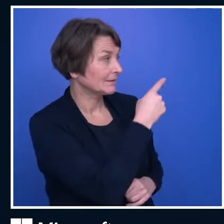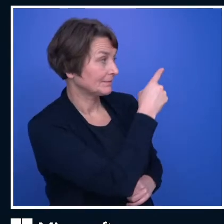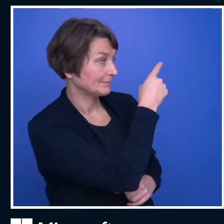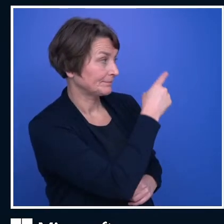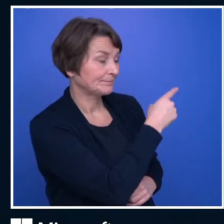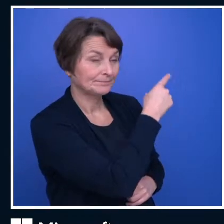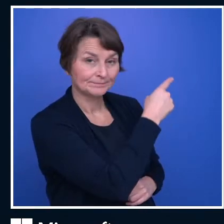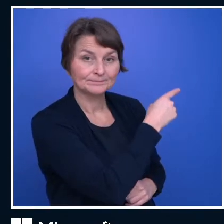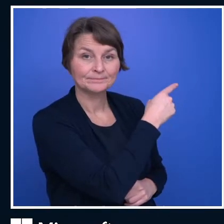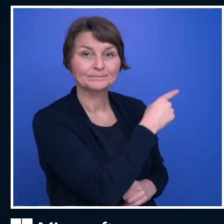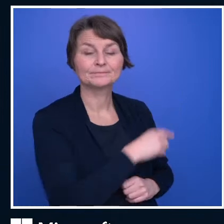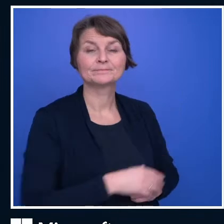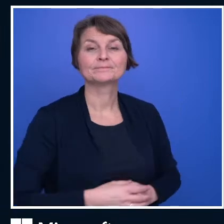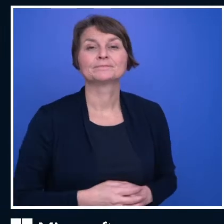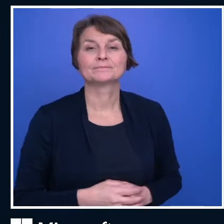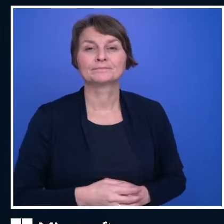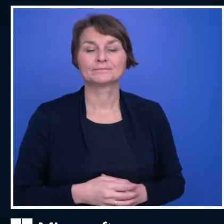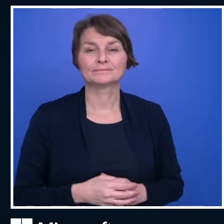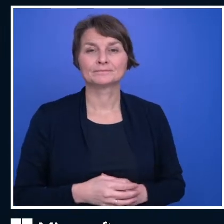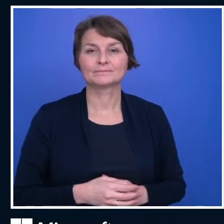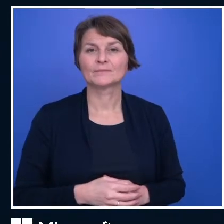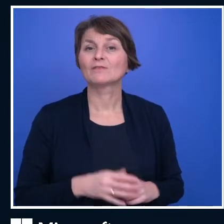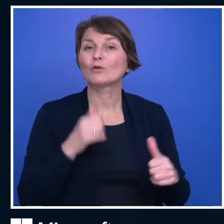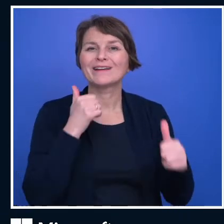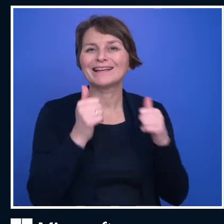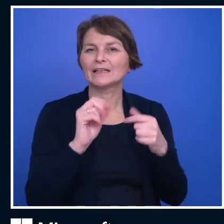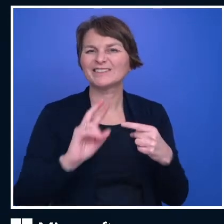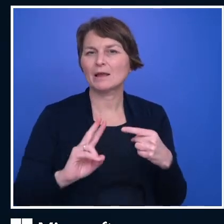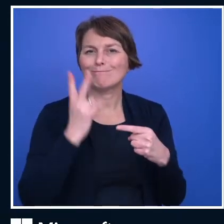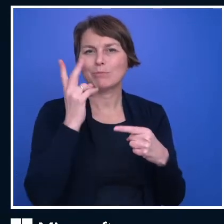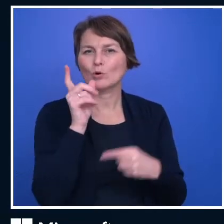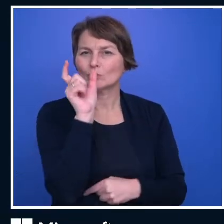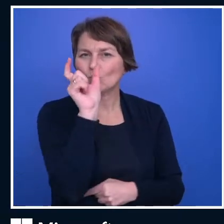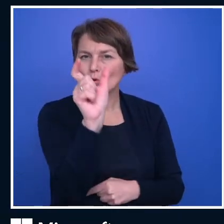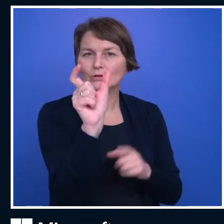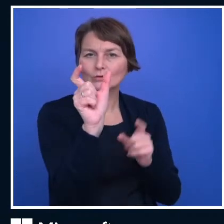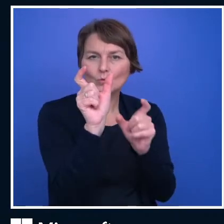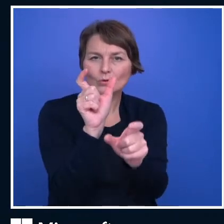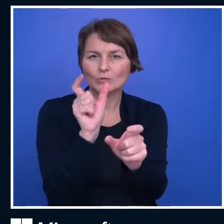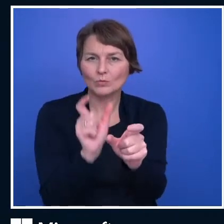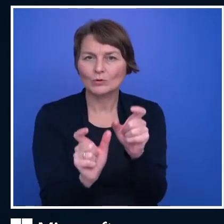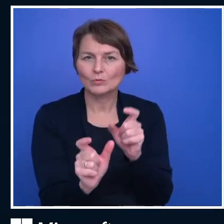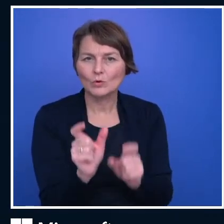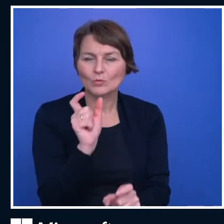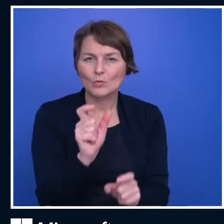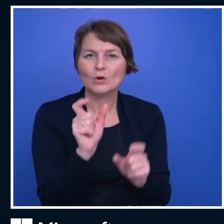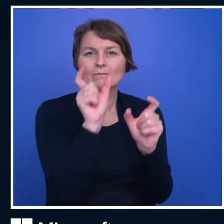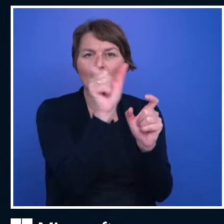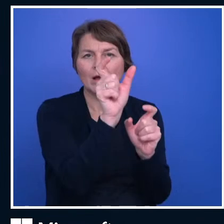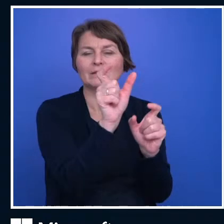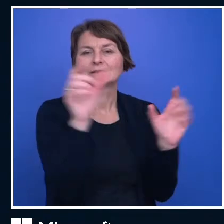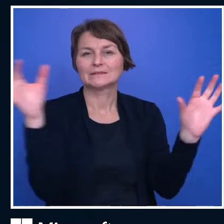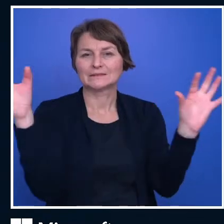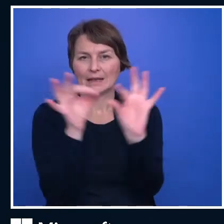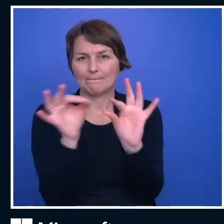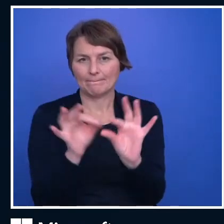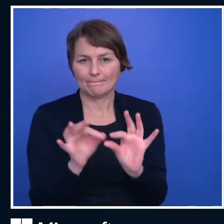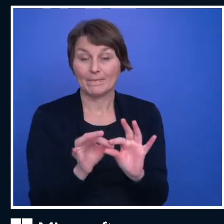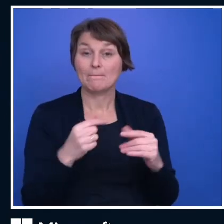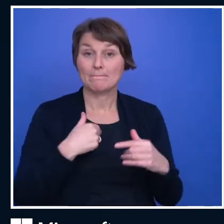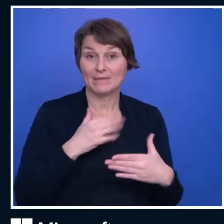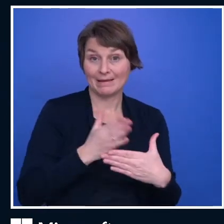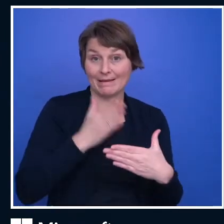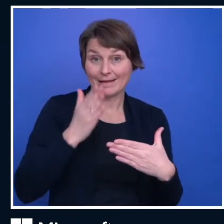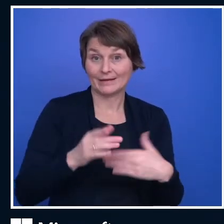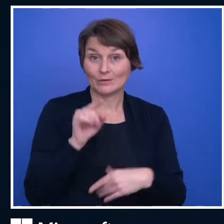generate in Azure. So it's a must that you have to have the key and the endpoint here. This is my endpoint. So you have to,